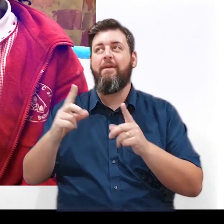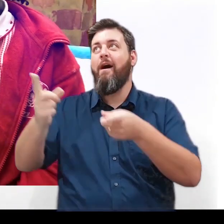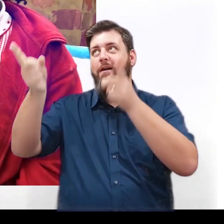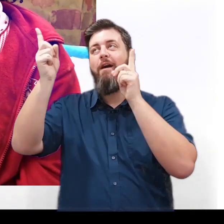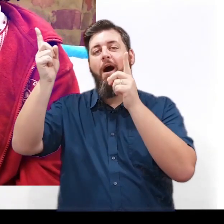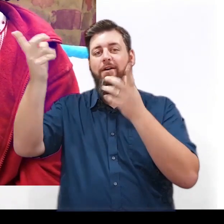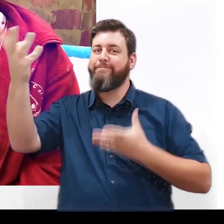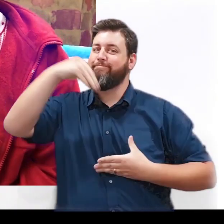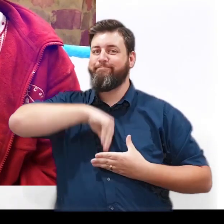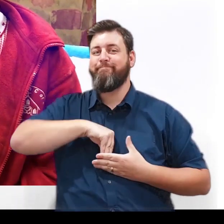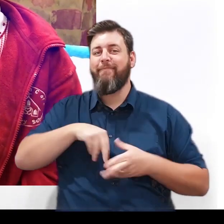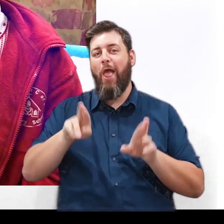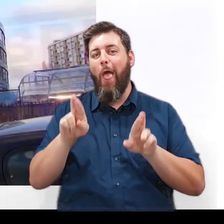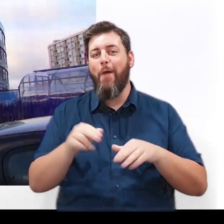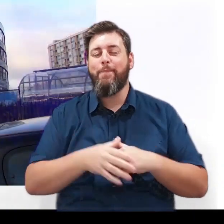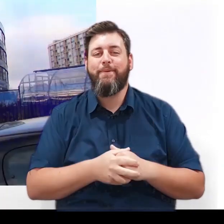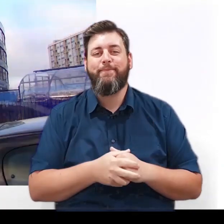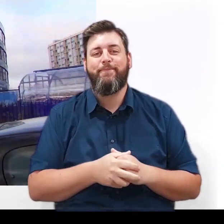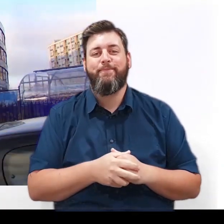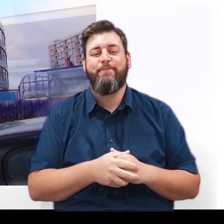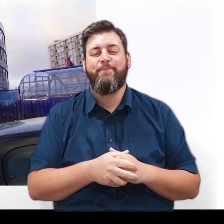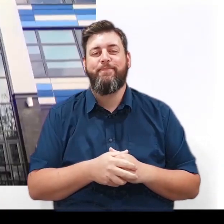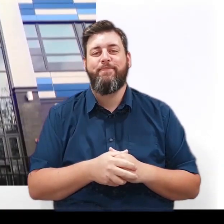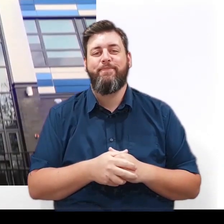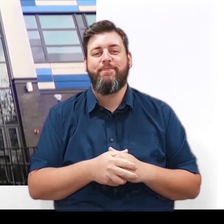and God gives me hope.